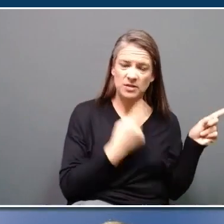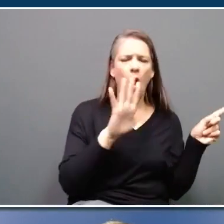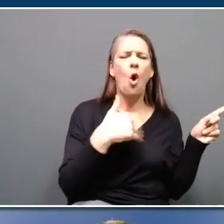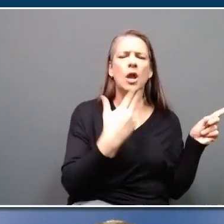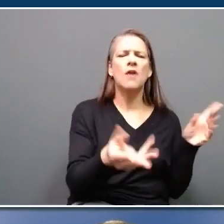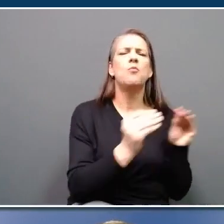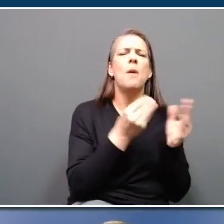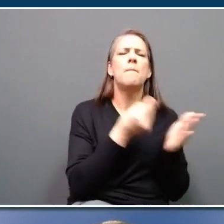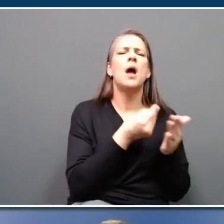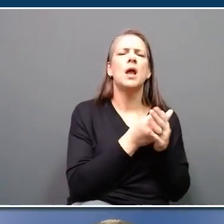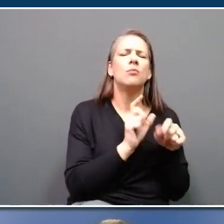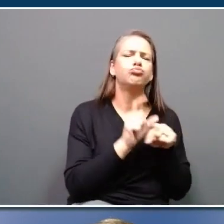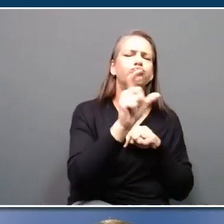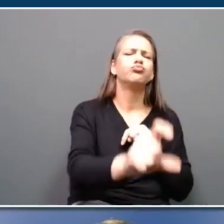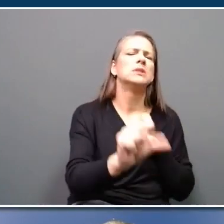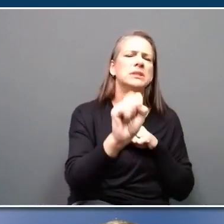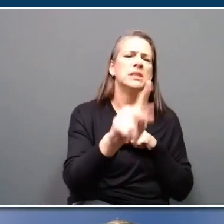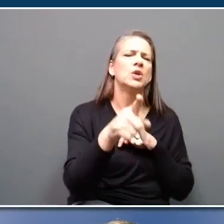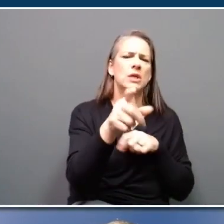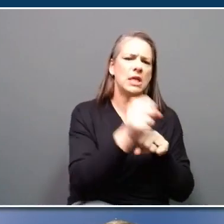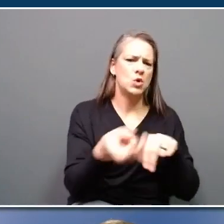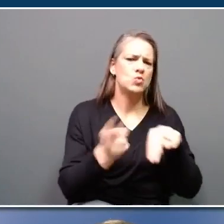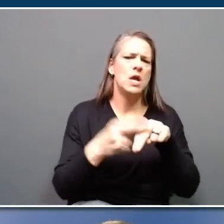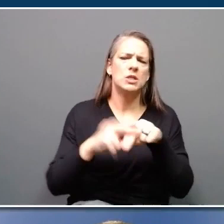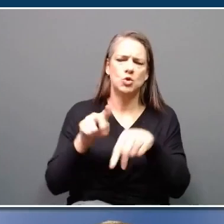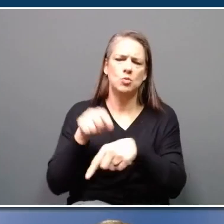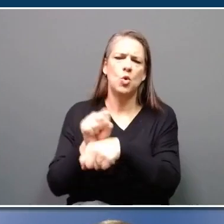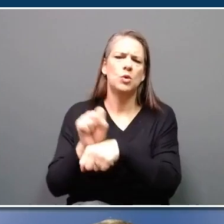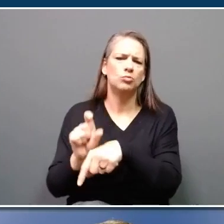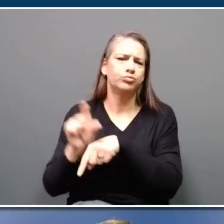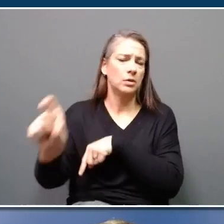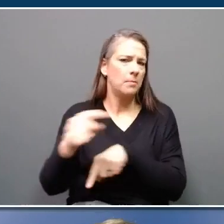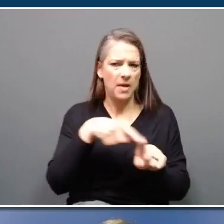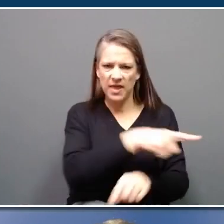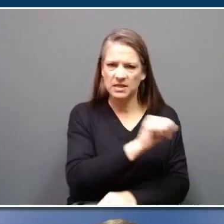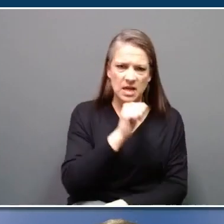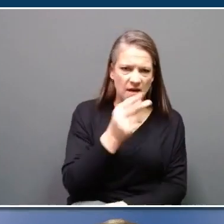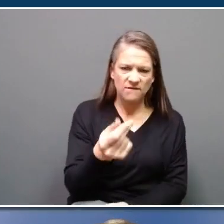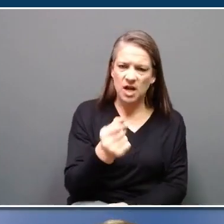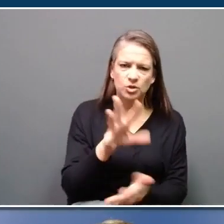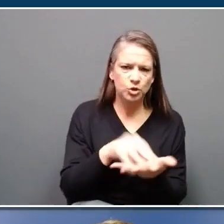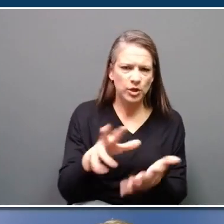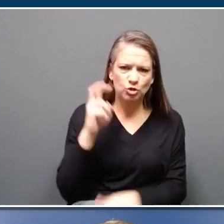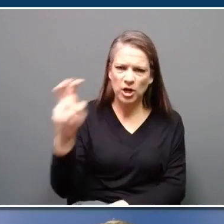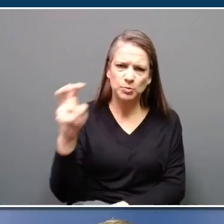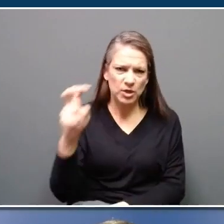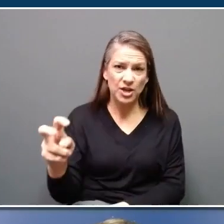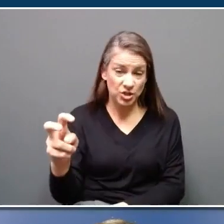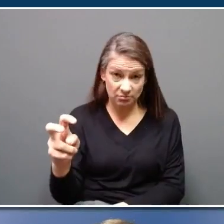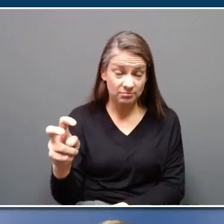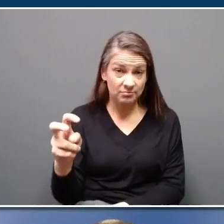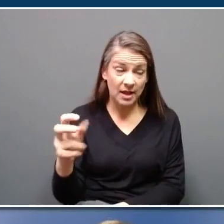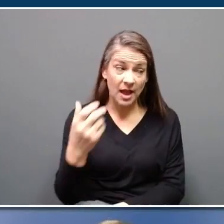SEEK, and we'd really like for you to give raises to your employees. But they didn't fully fund student transportation, which left a big gap that